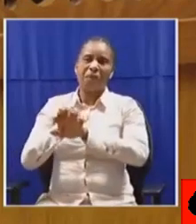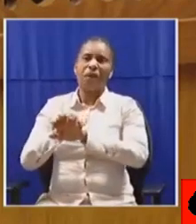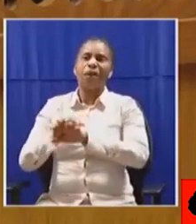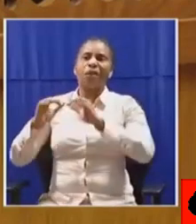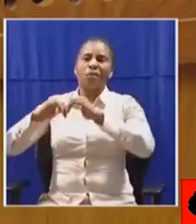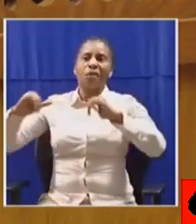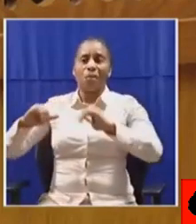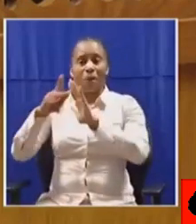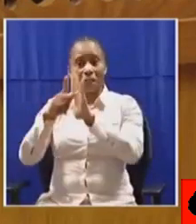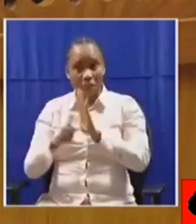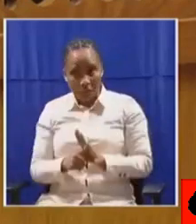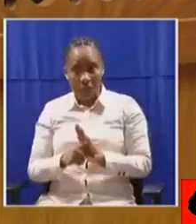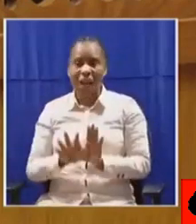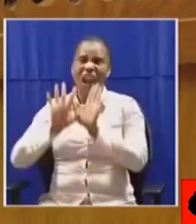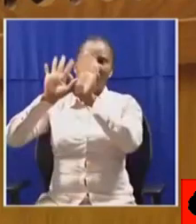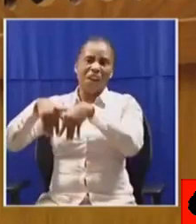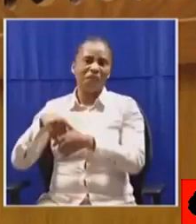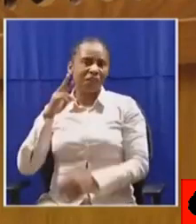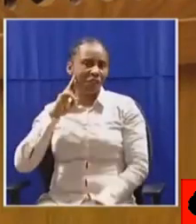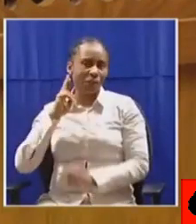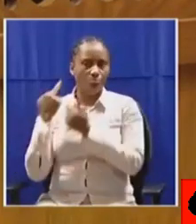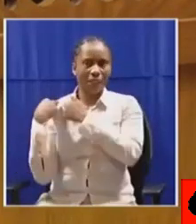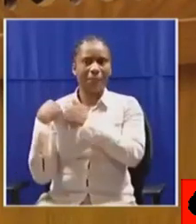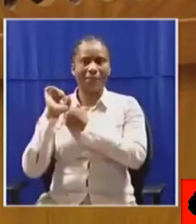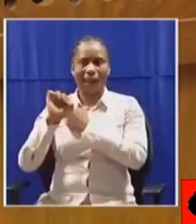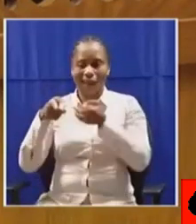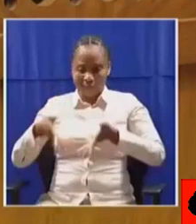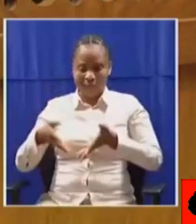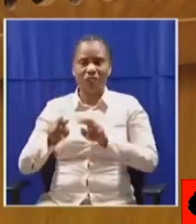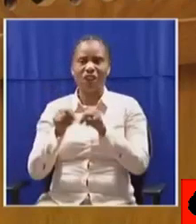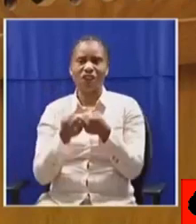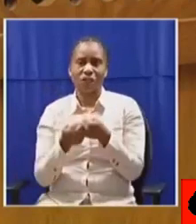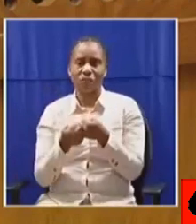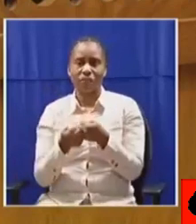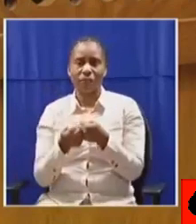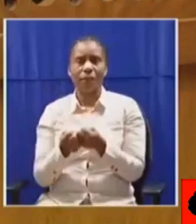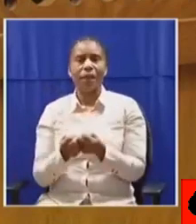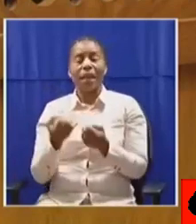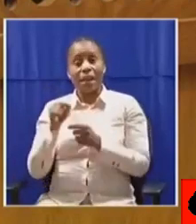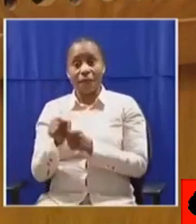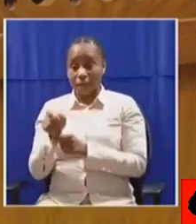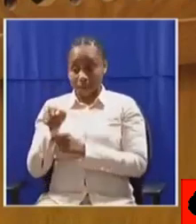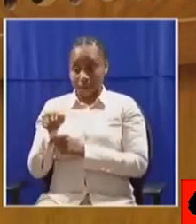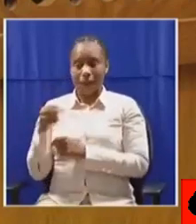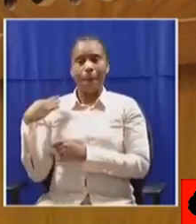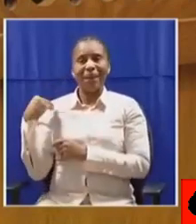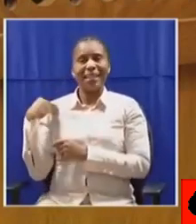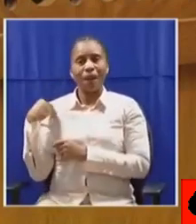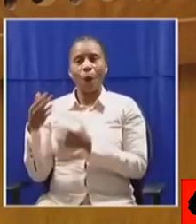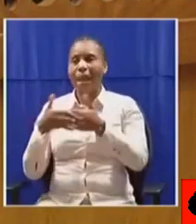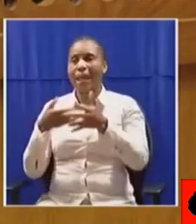to forsake his responsibility to this nation. If Minister Gordhan or any member of this